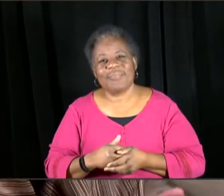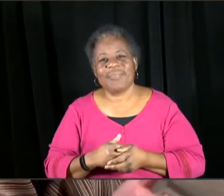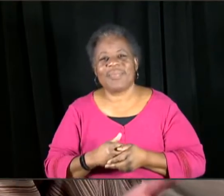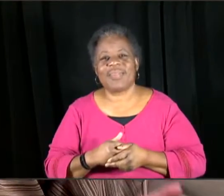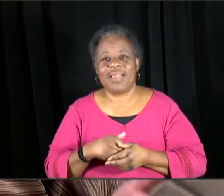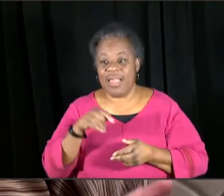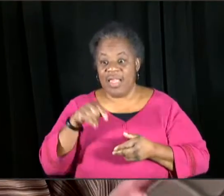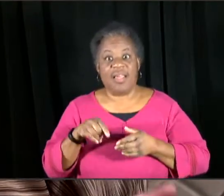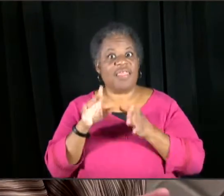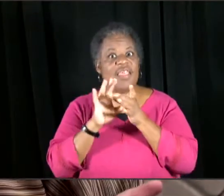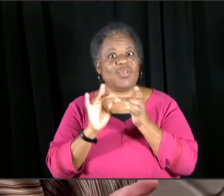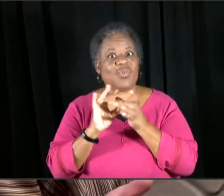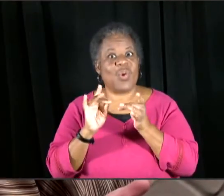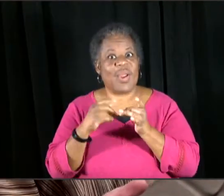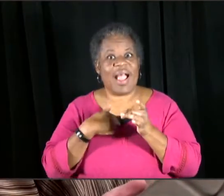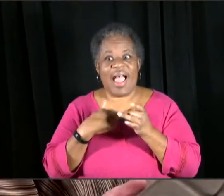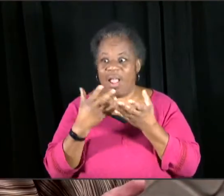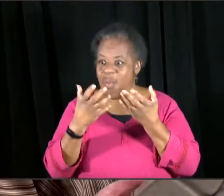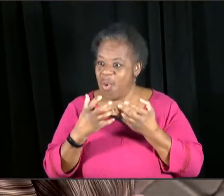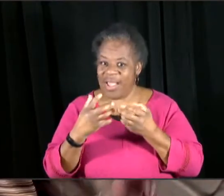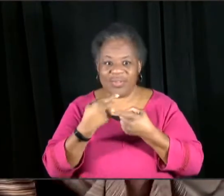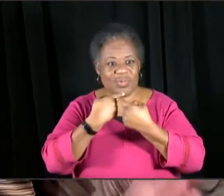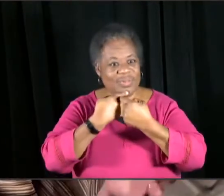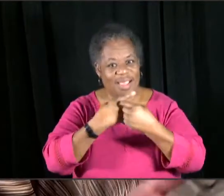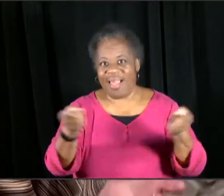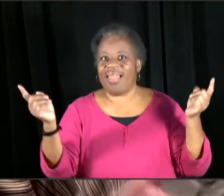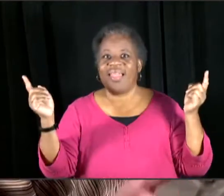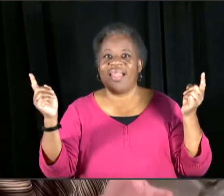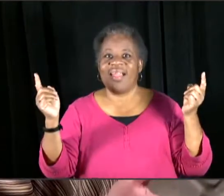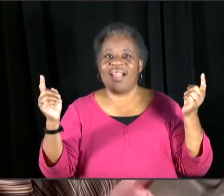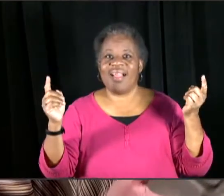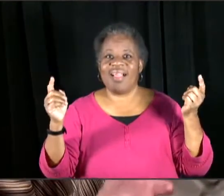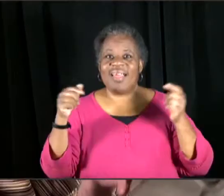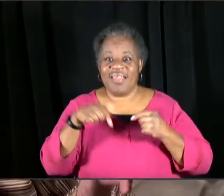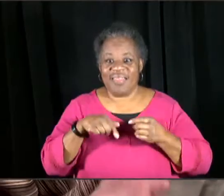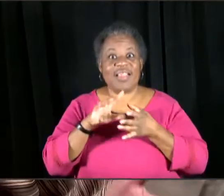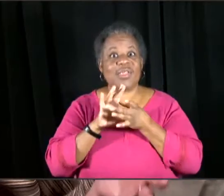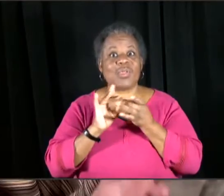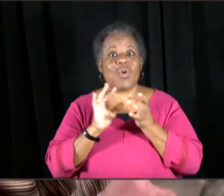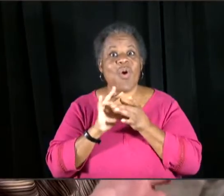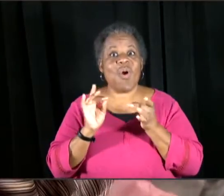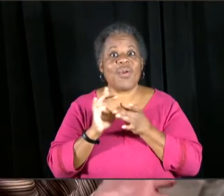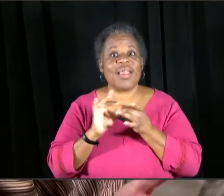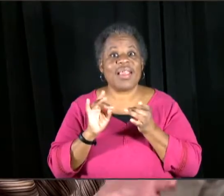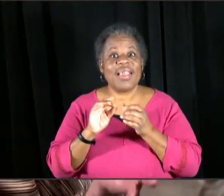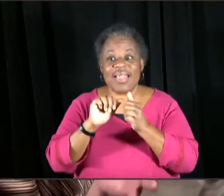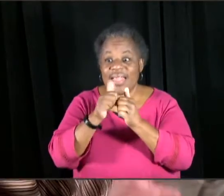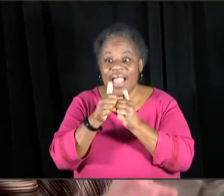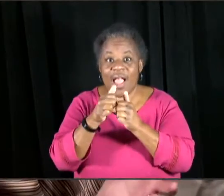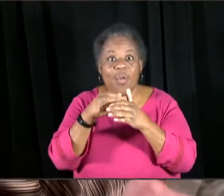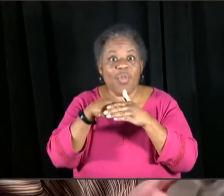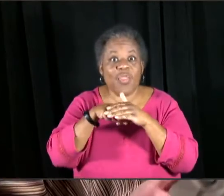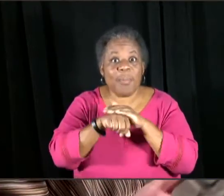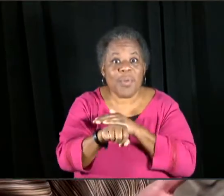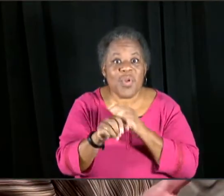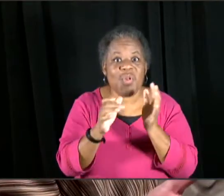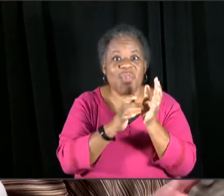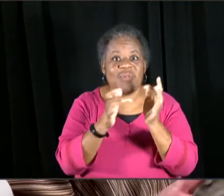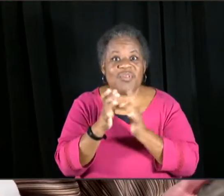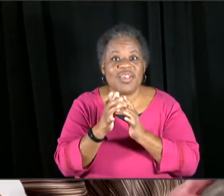This is the story I want to tell, because this is how the birth of Jesus Christ came